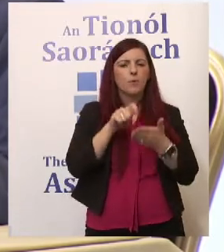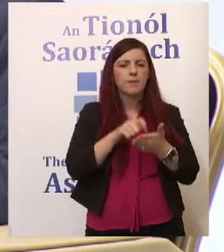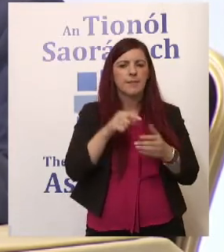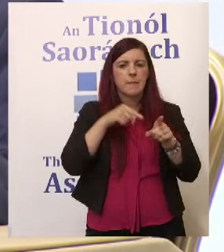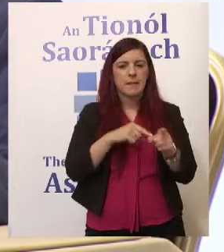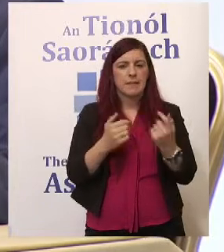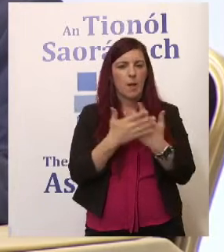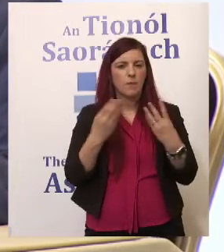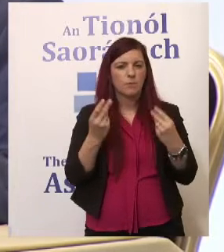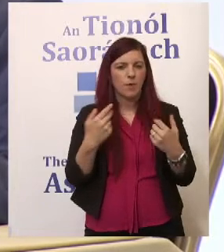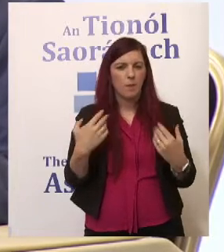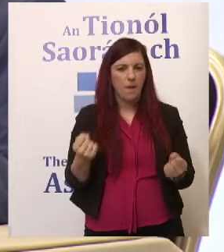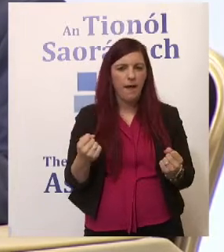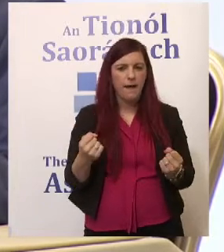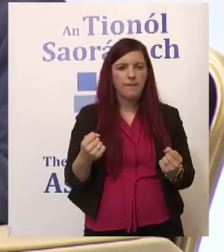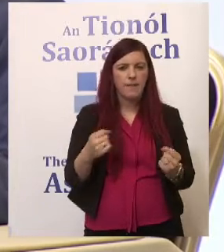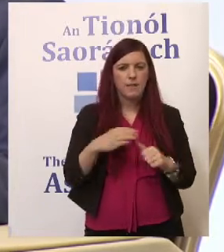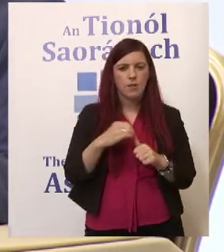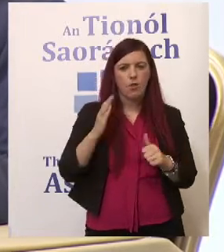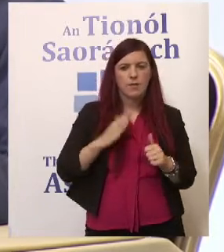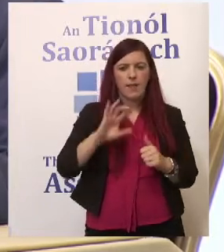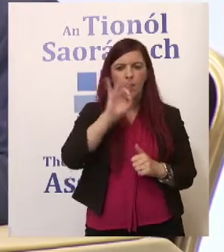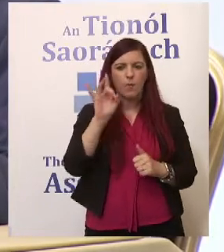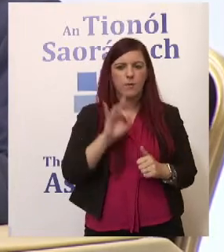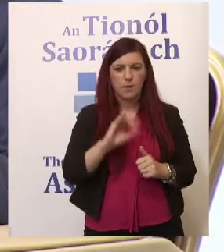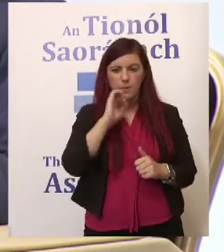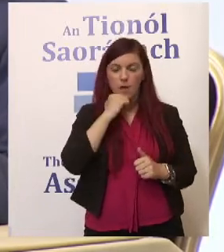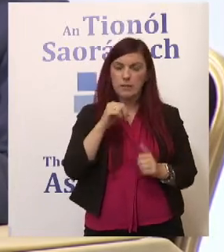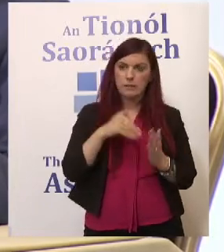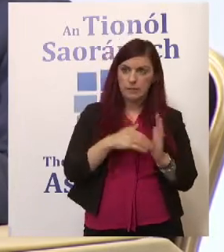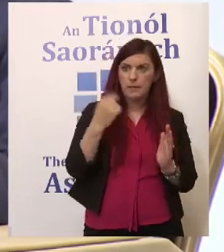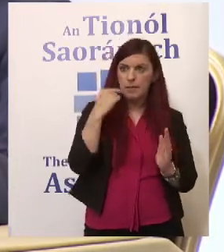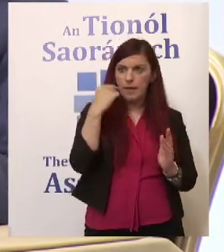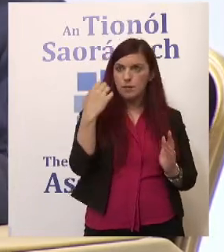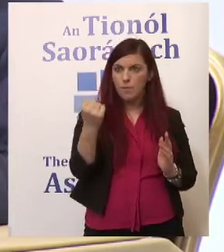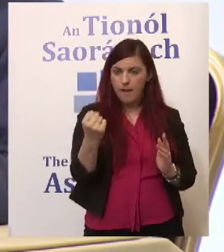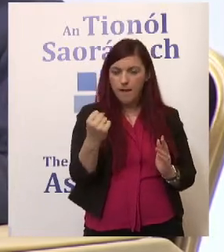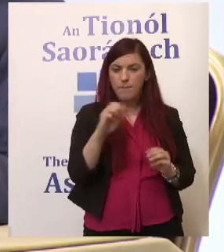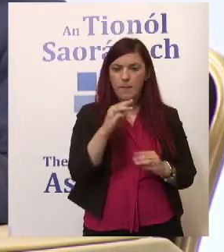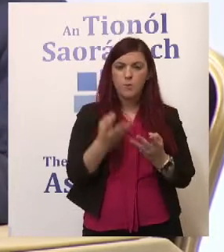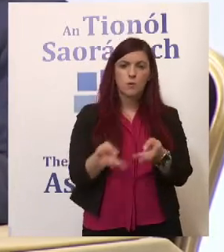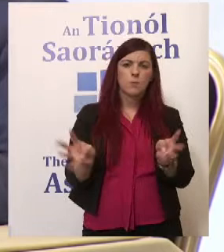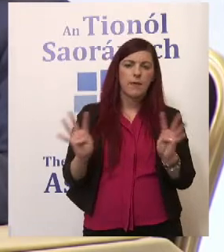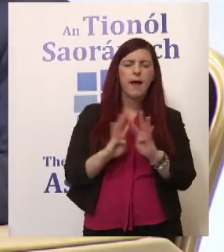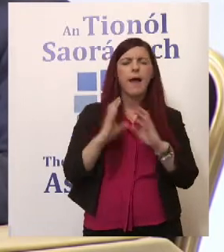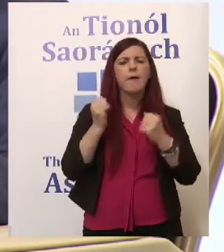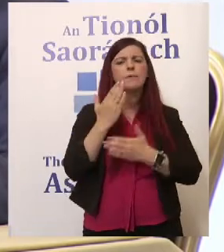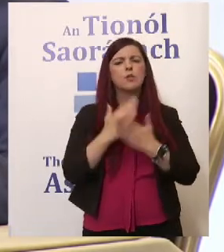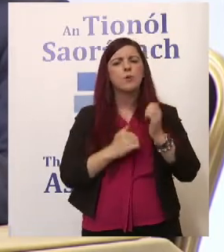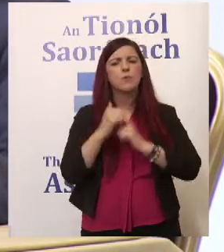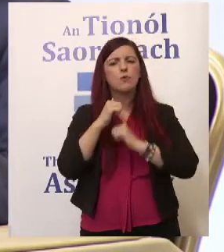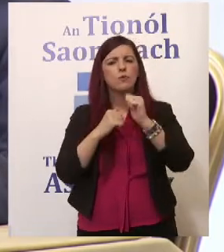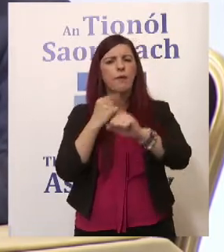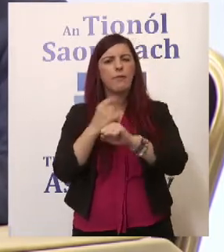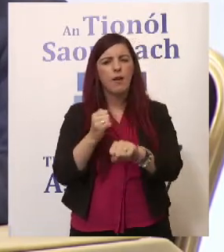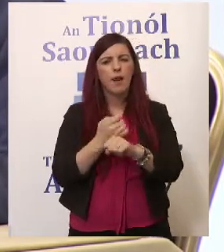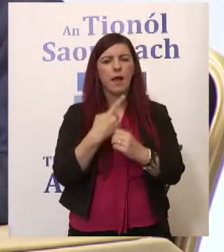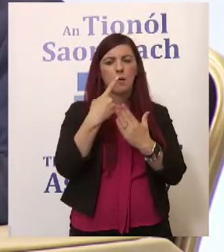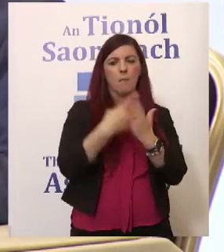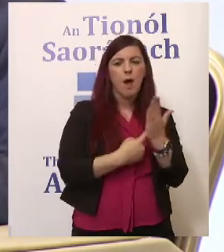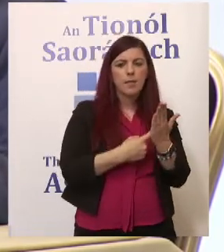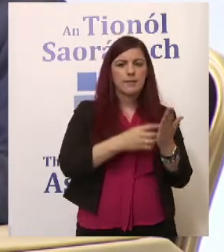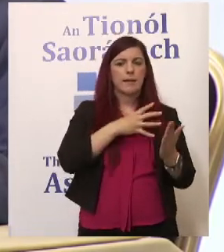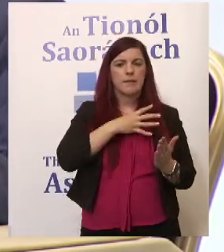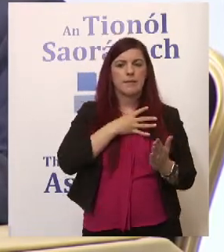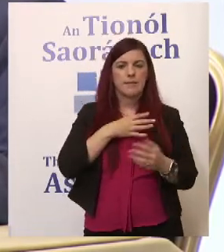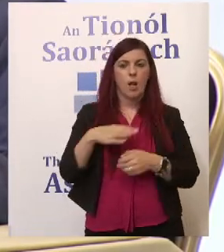you have, really, is the other side of that question, because it would be nice to have people together. And there are structures, there are strategic policy committees that at a